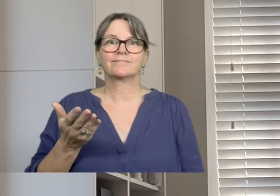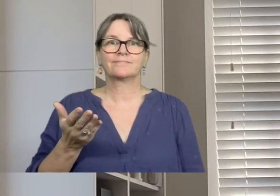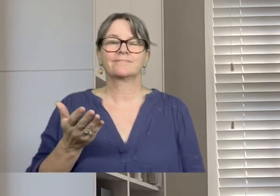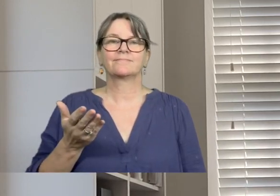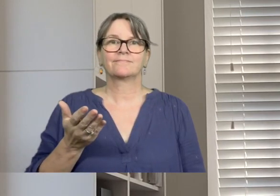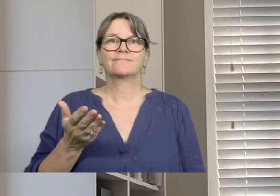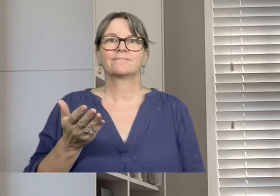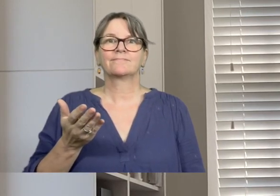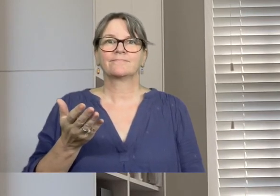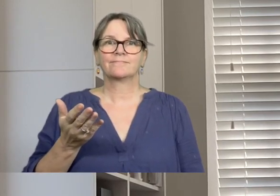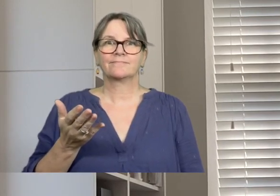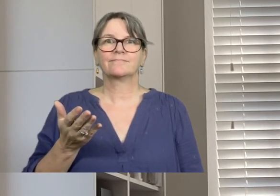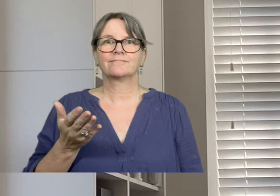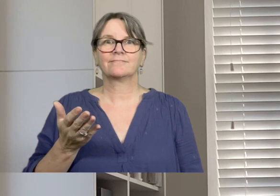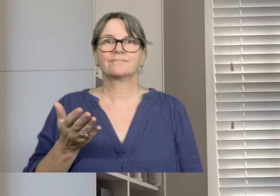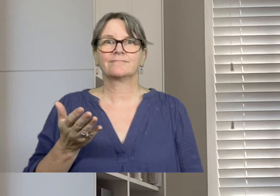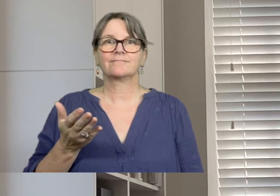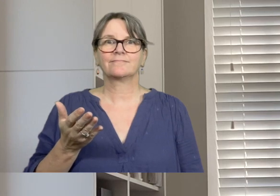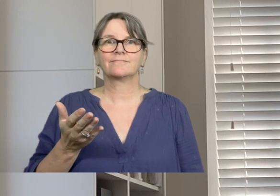Last one.